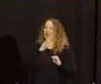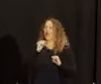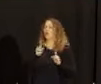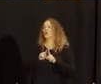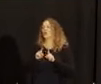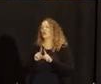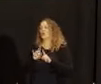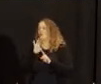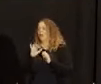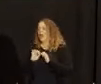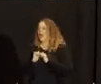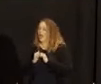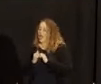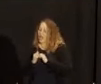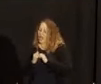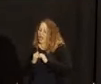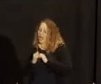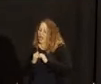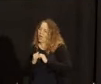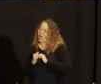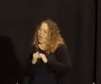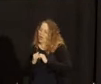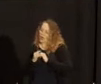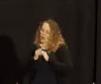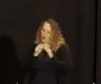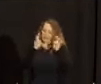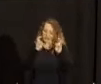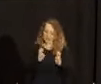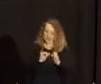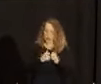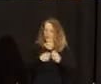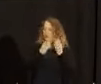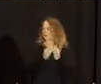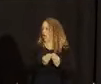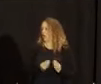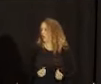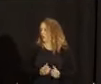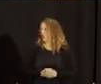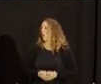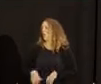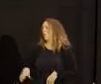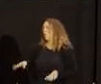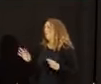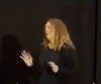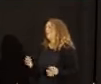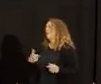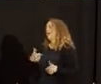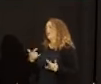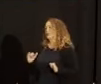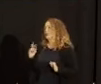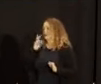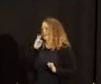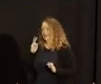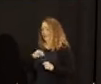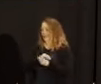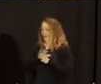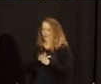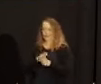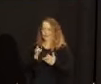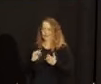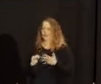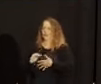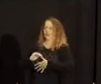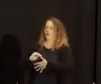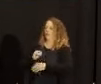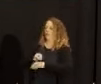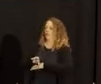the pandemic has impacted the issues that you work on as well. Definitely. I mean, I think we still see that COVID-19 is the #1